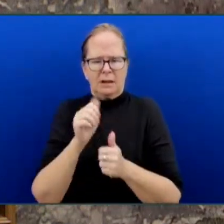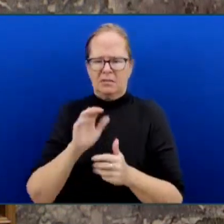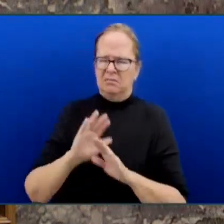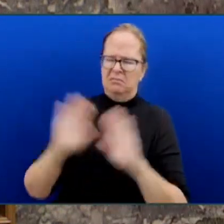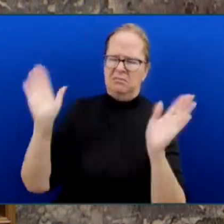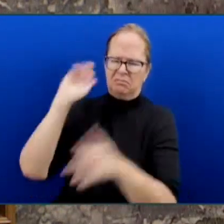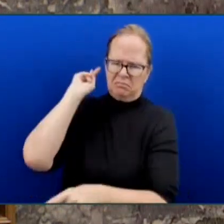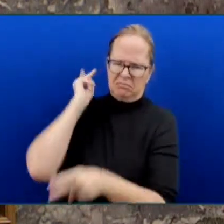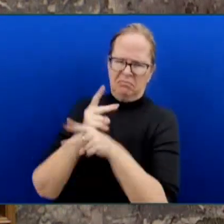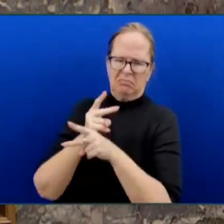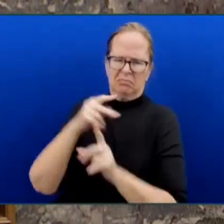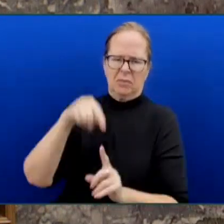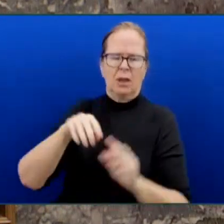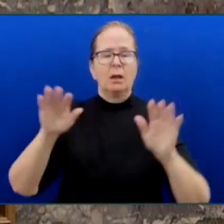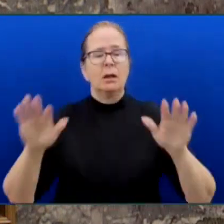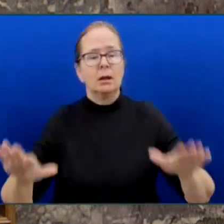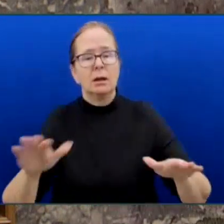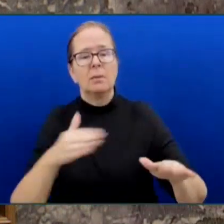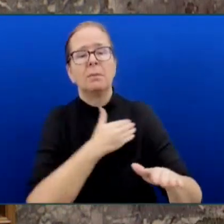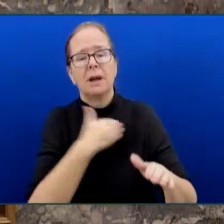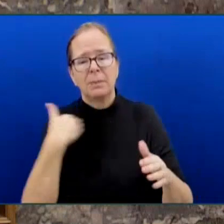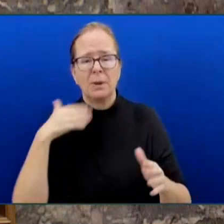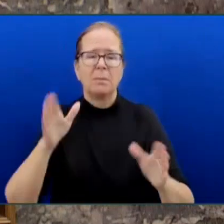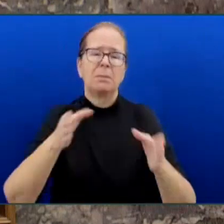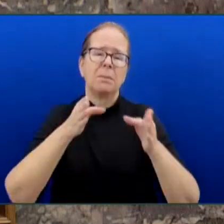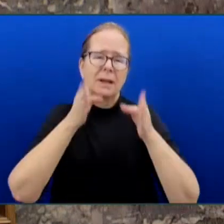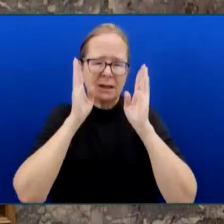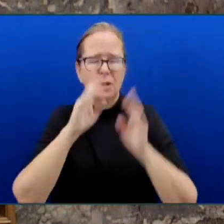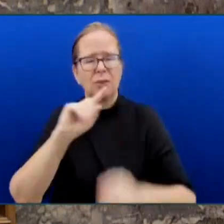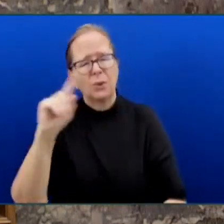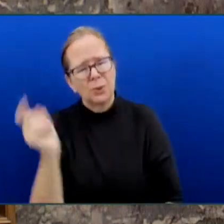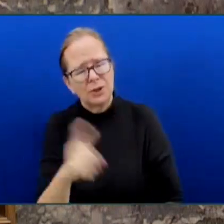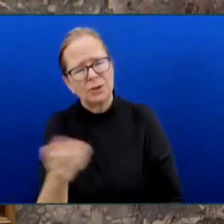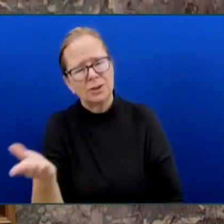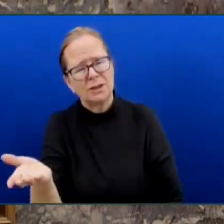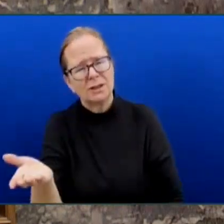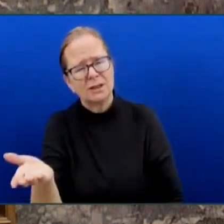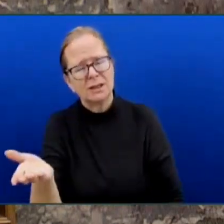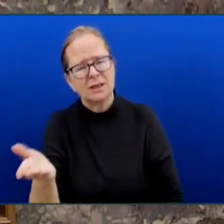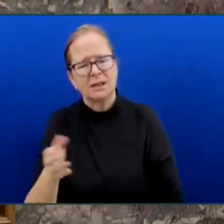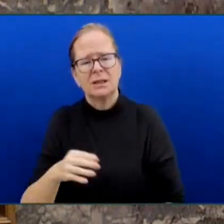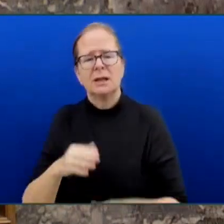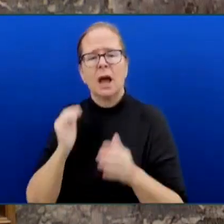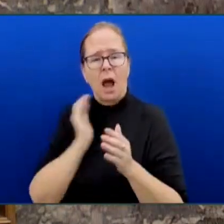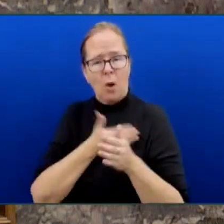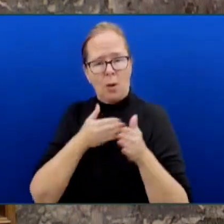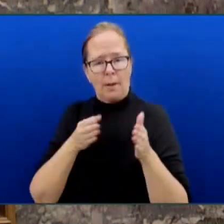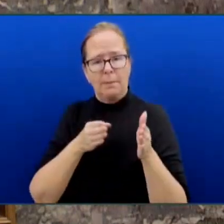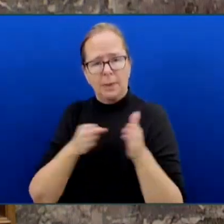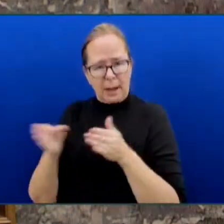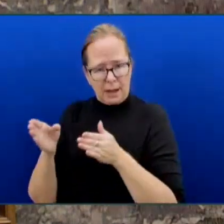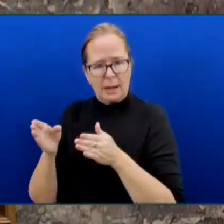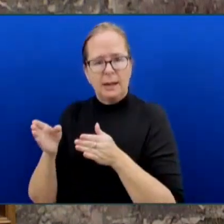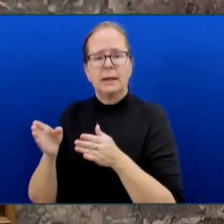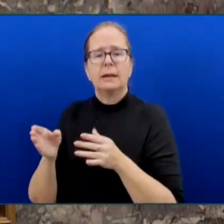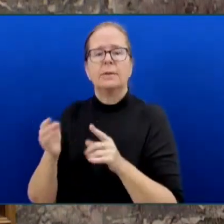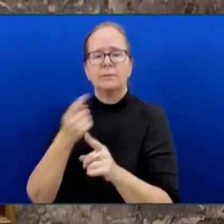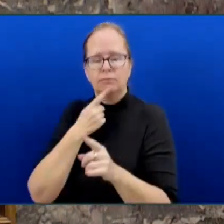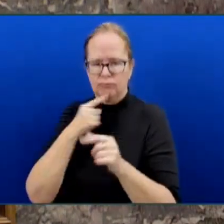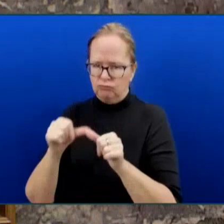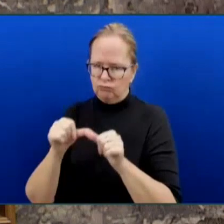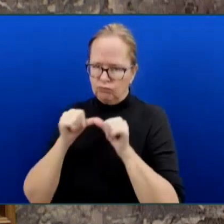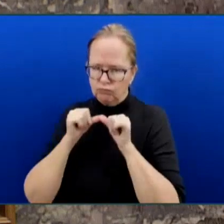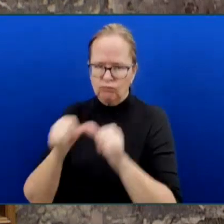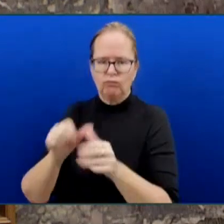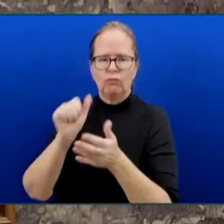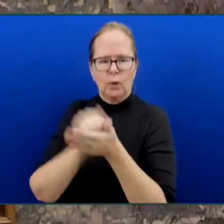our plan for immediate relief includes permanently eliminating the provincial fuel taxes, saving British Columbians up to